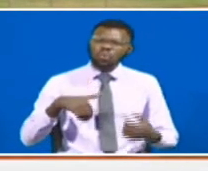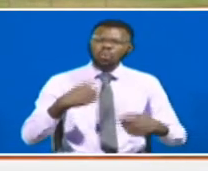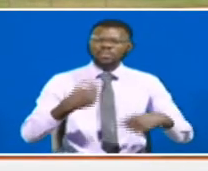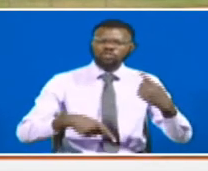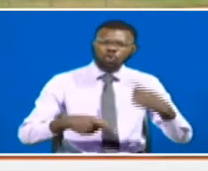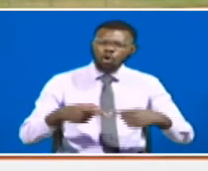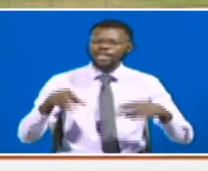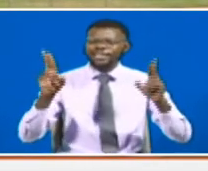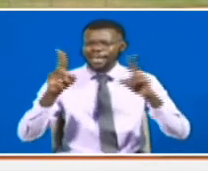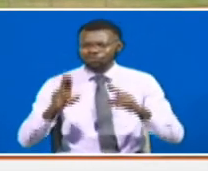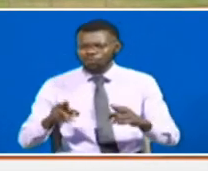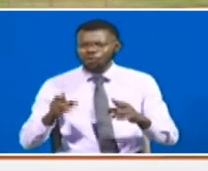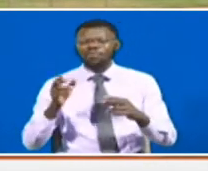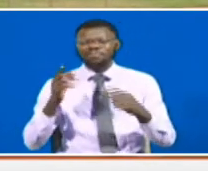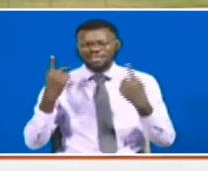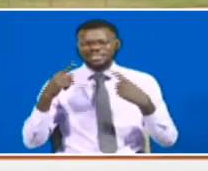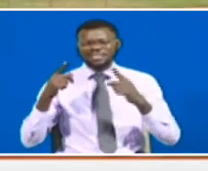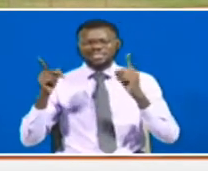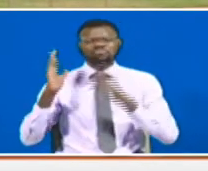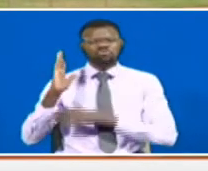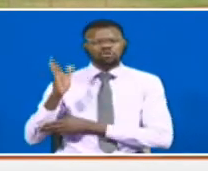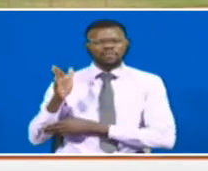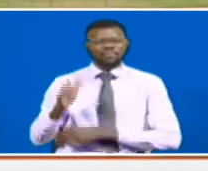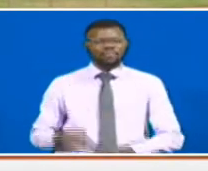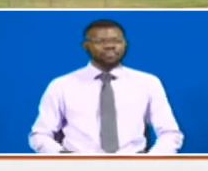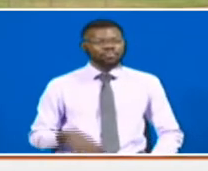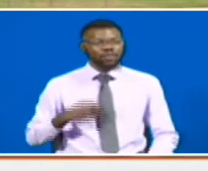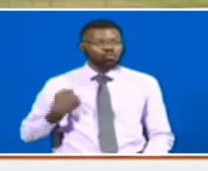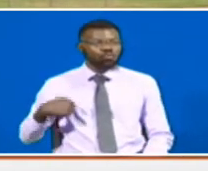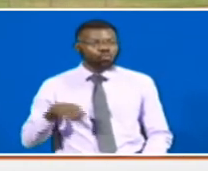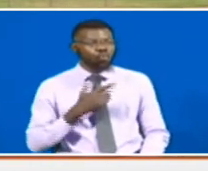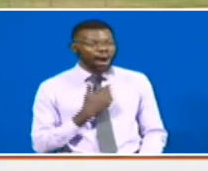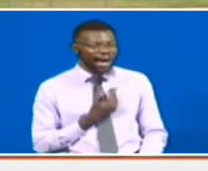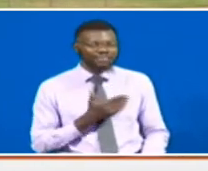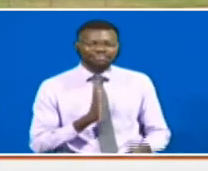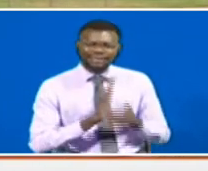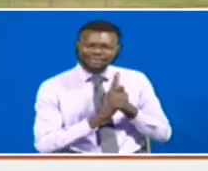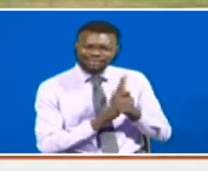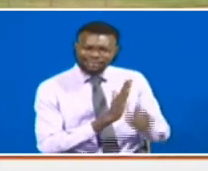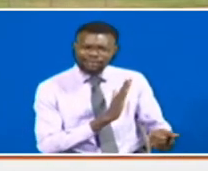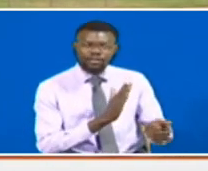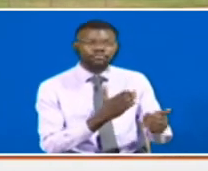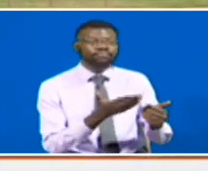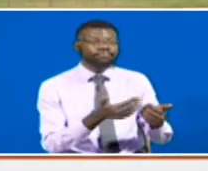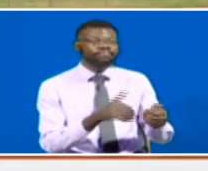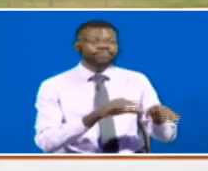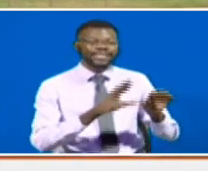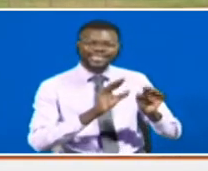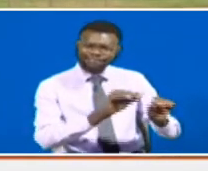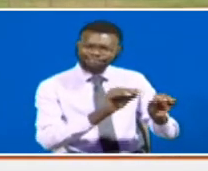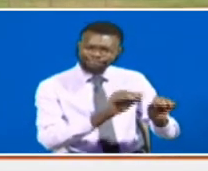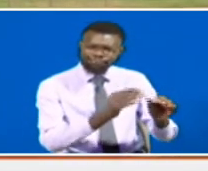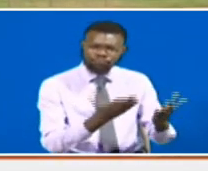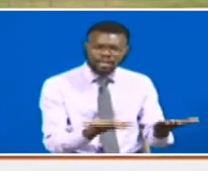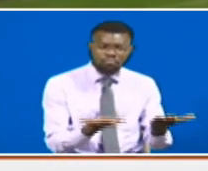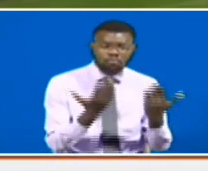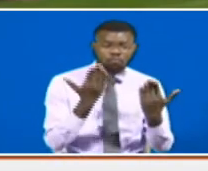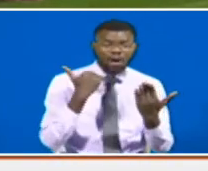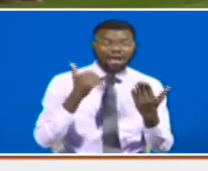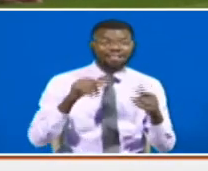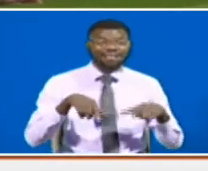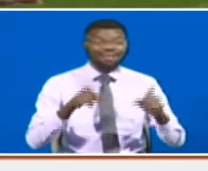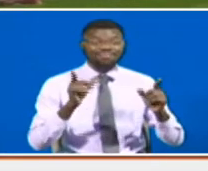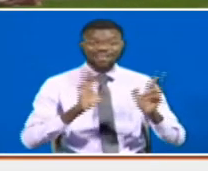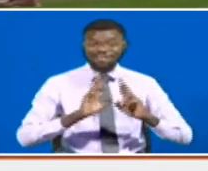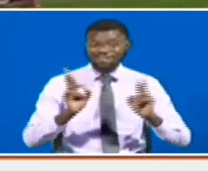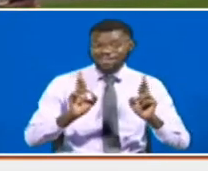hivyo kwa sasa yetu tu ni kuweza kuwapatia zile skills ambazo zinahitajika, manake vijana wako tayari. The team,